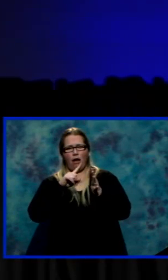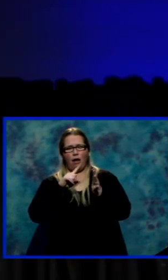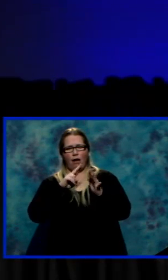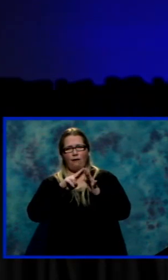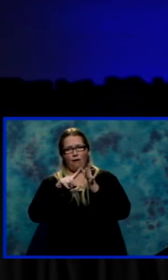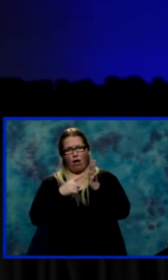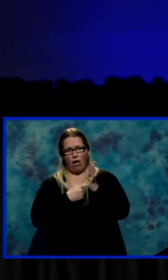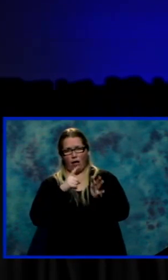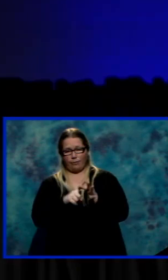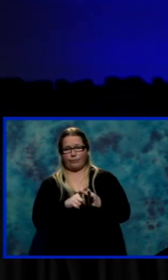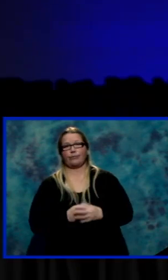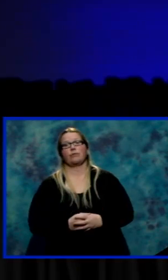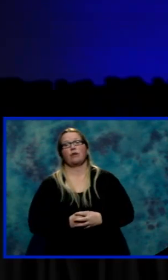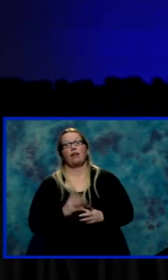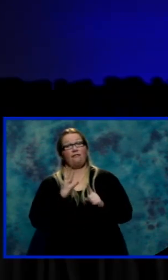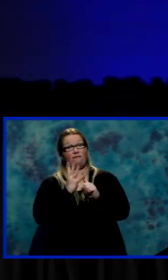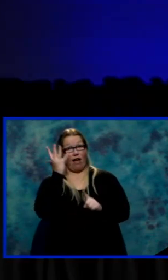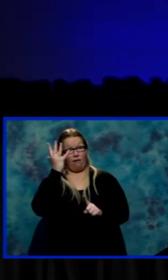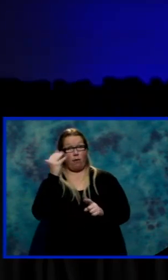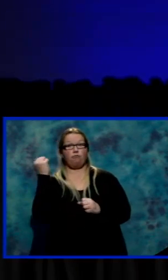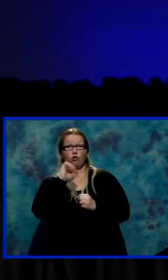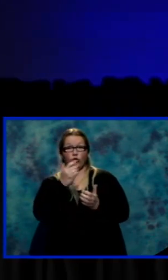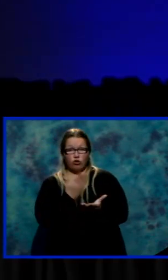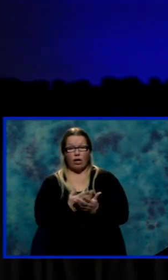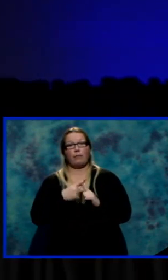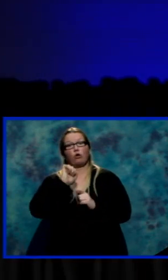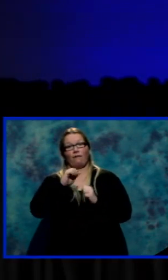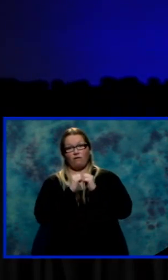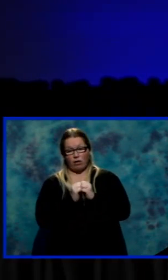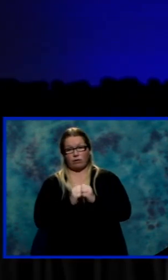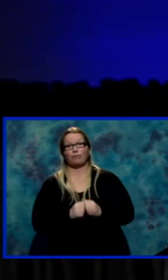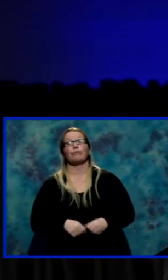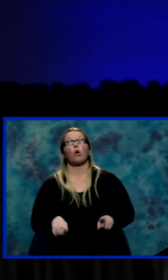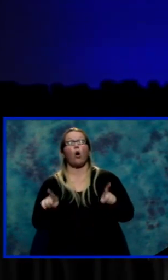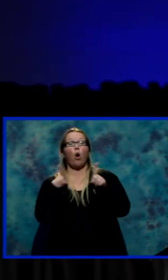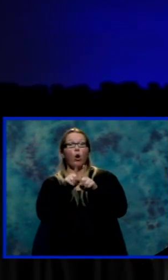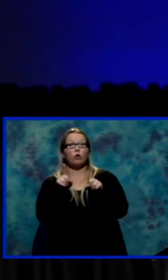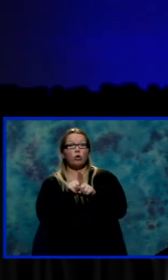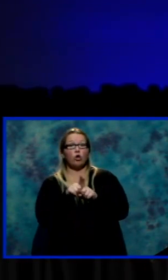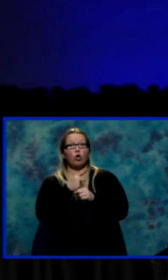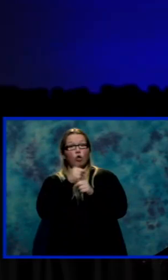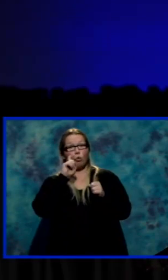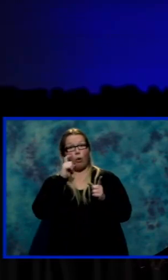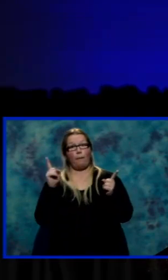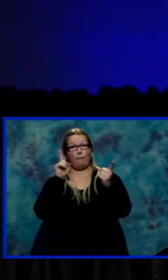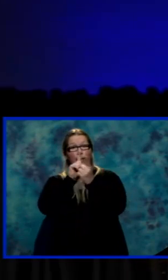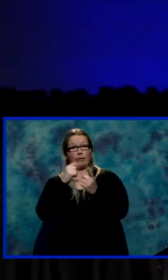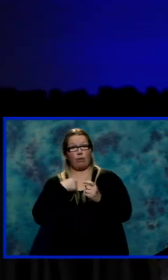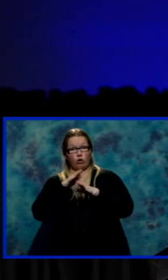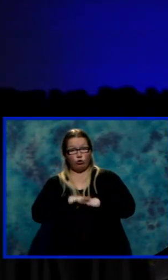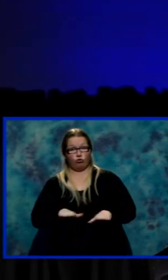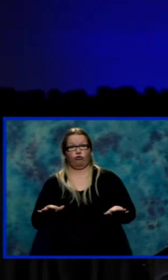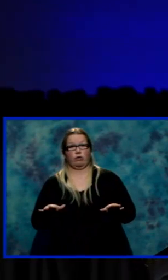great time, okay? 5 o'clock, bring your chair. And also too, you will meet my kids along the way. They're